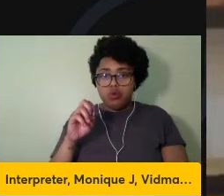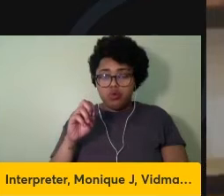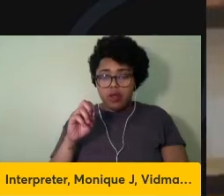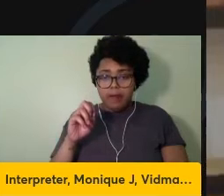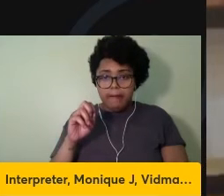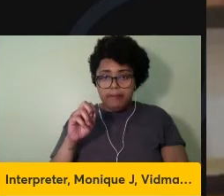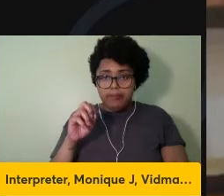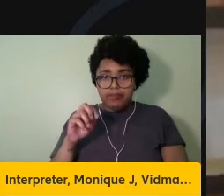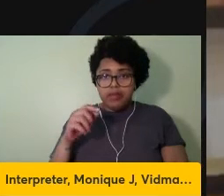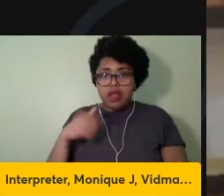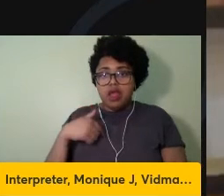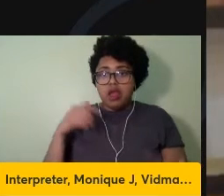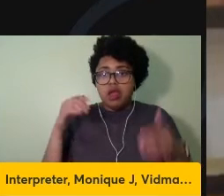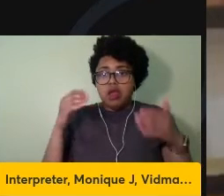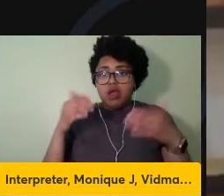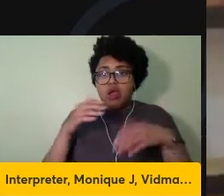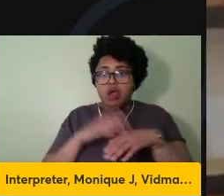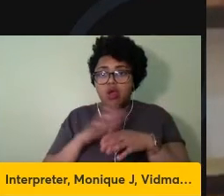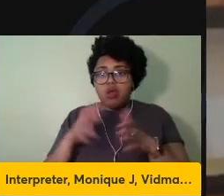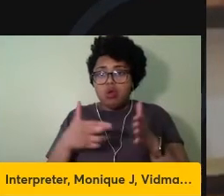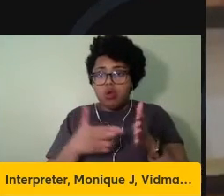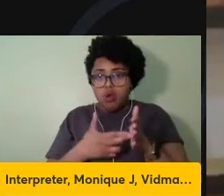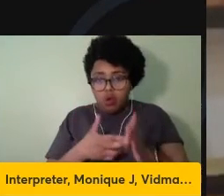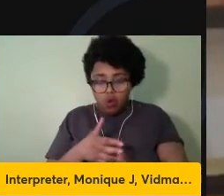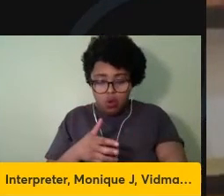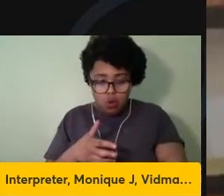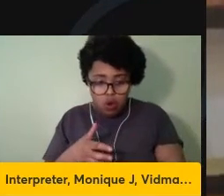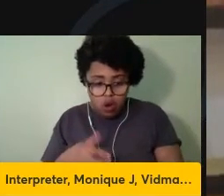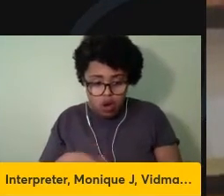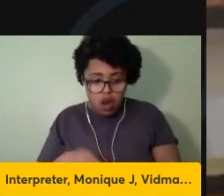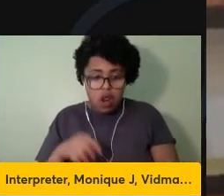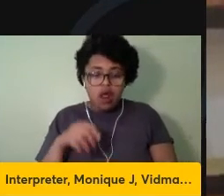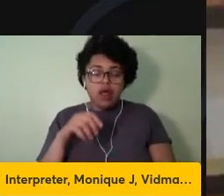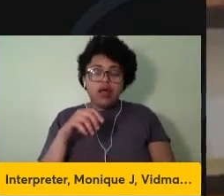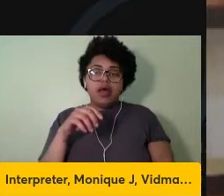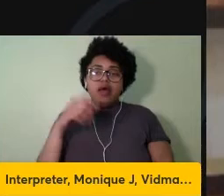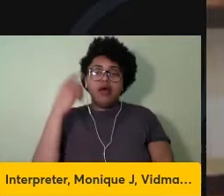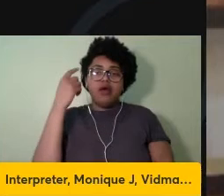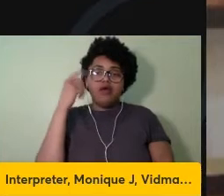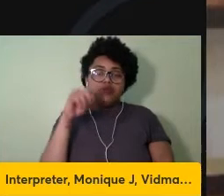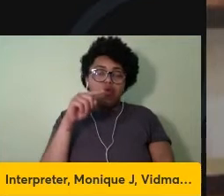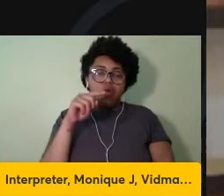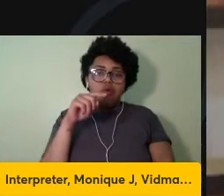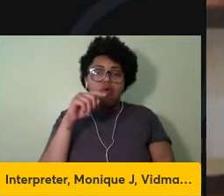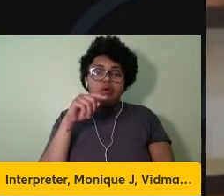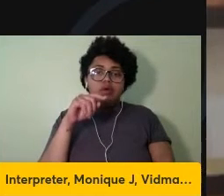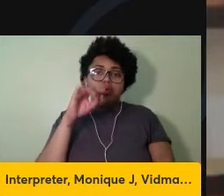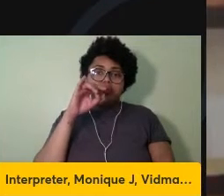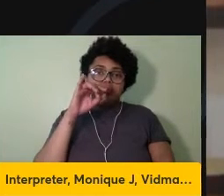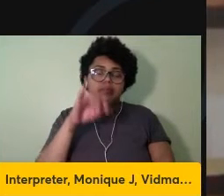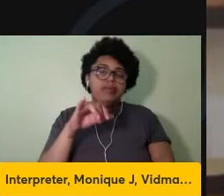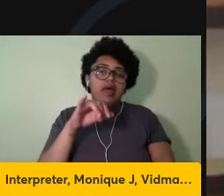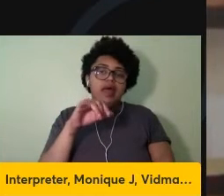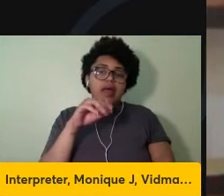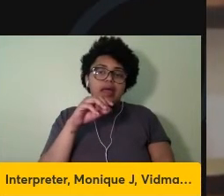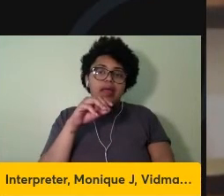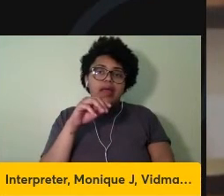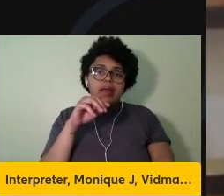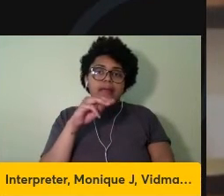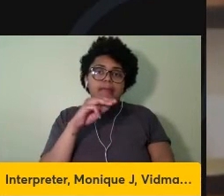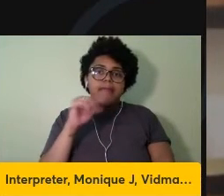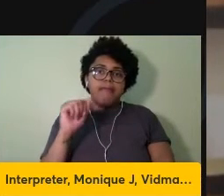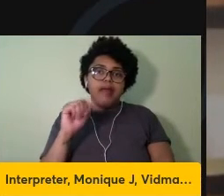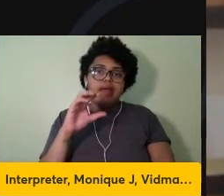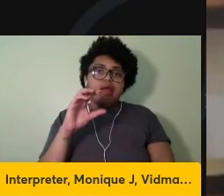the role of tumor-associated macrophages. Although now I'm looking at ways to genetically modify